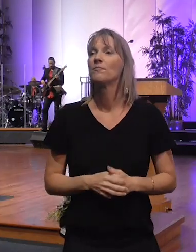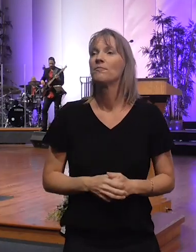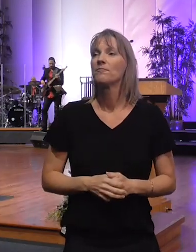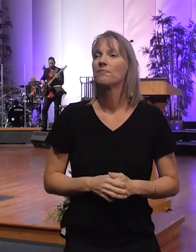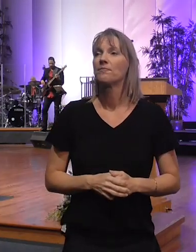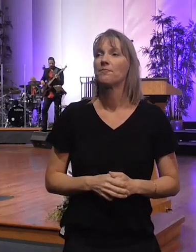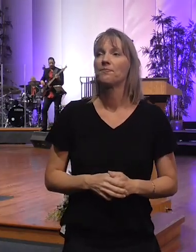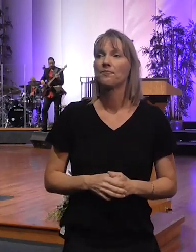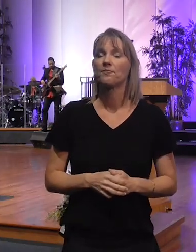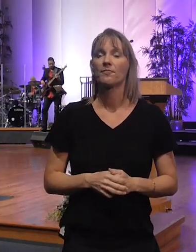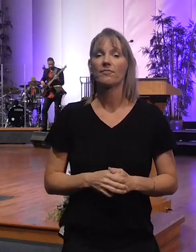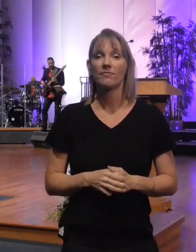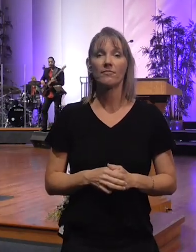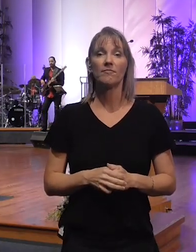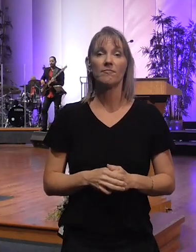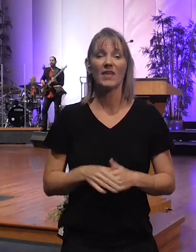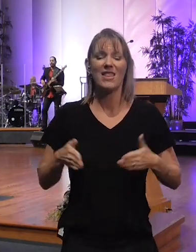yeah.